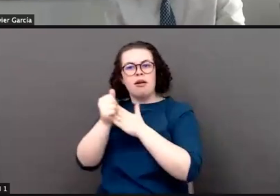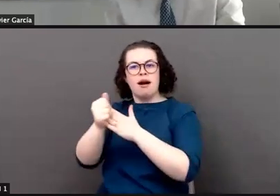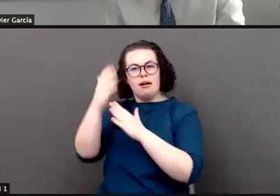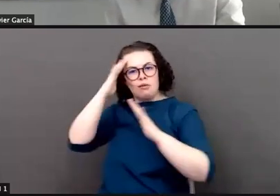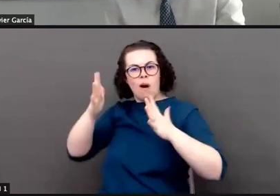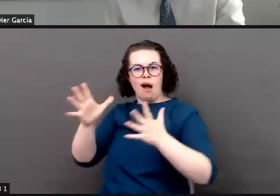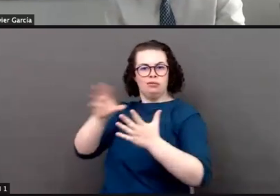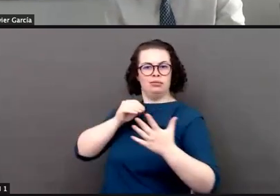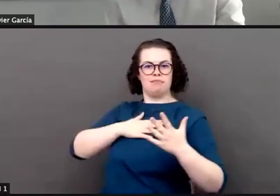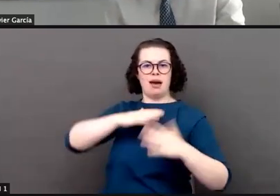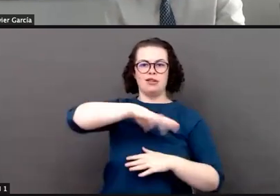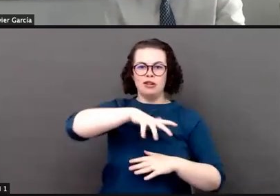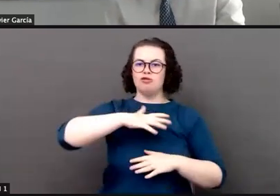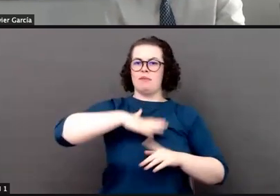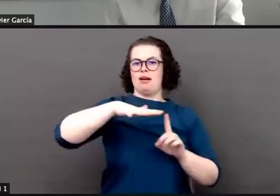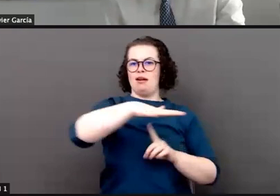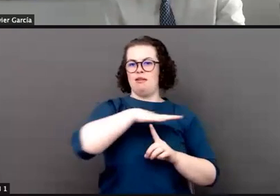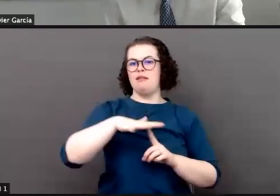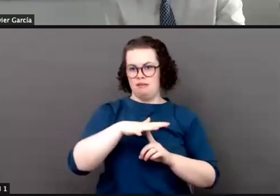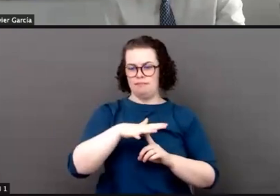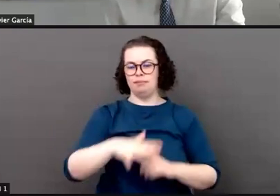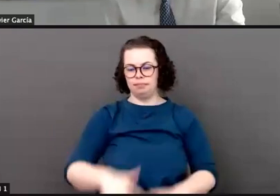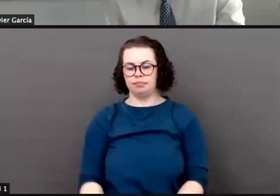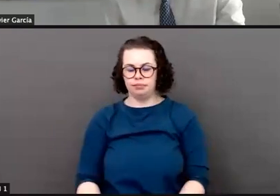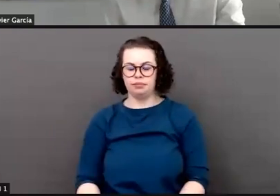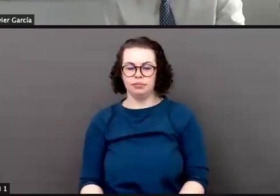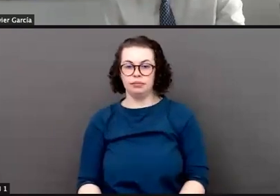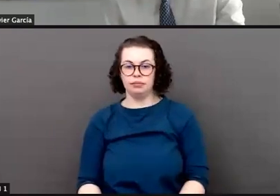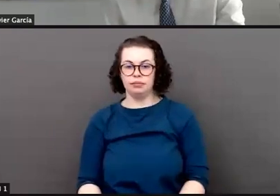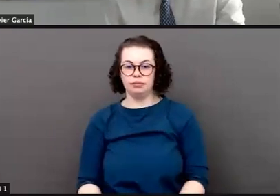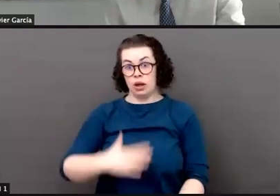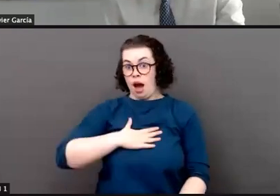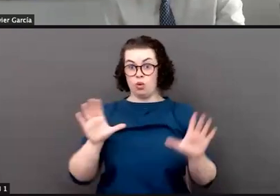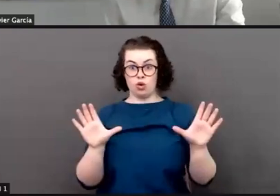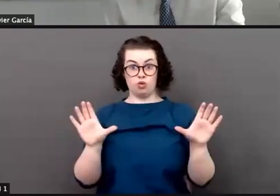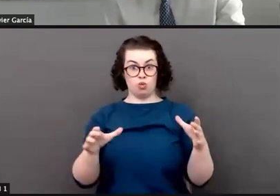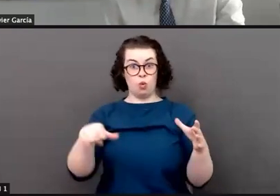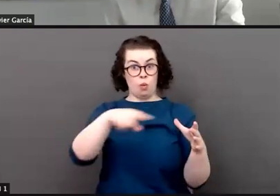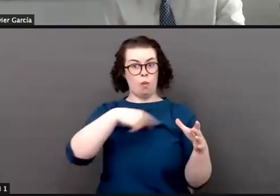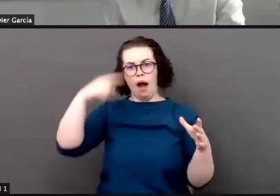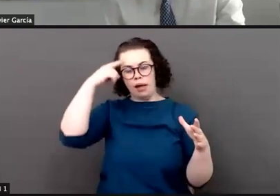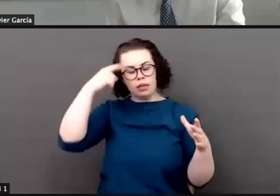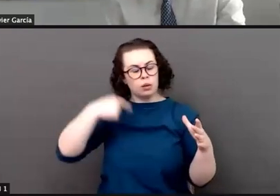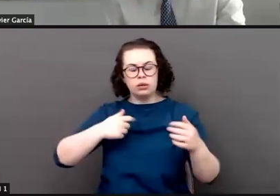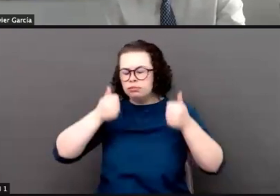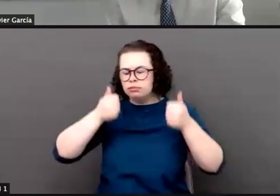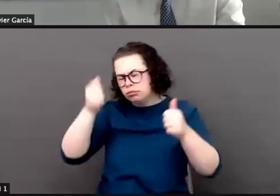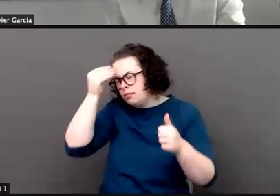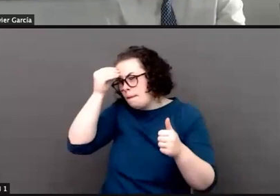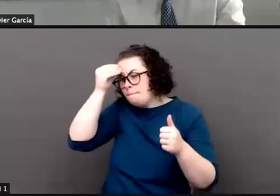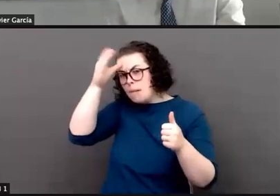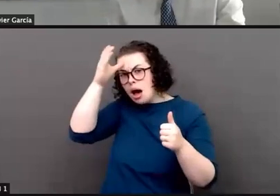we had in this group. I think the best experts on accessibility in